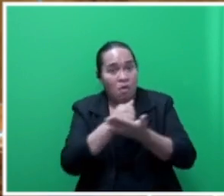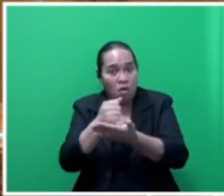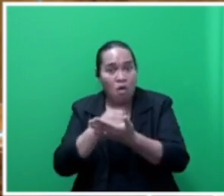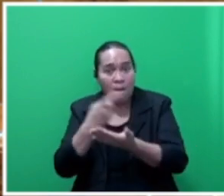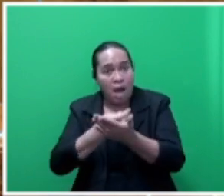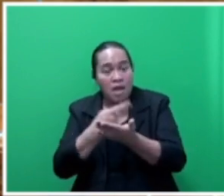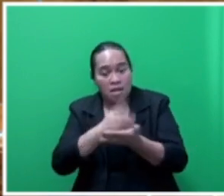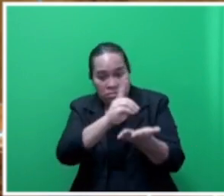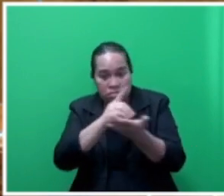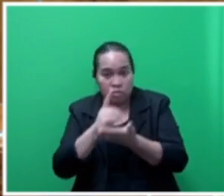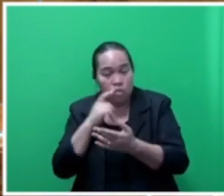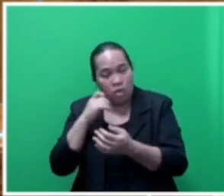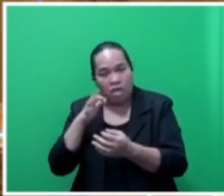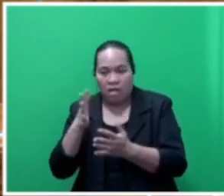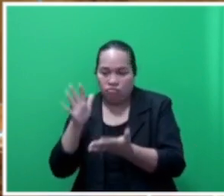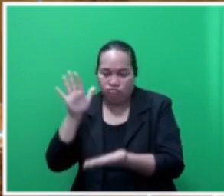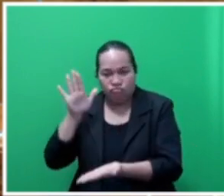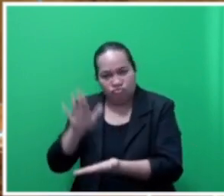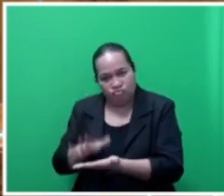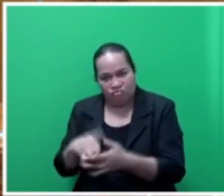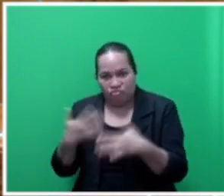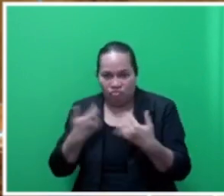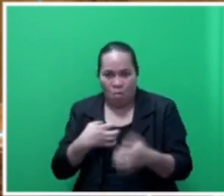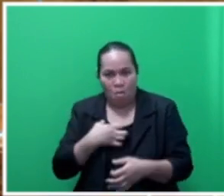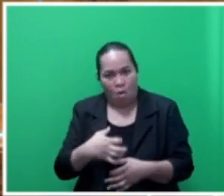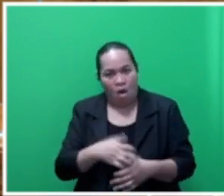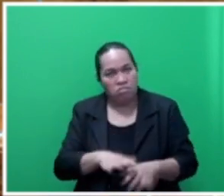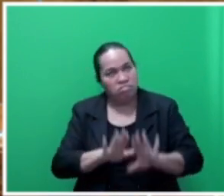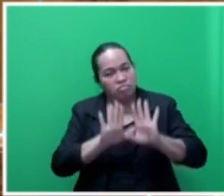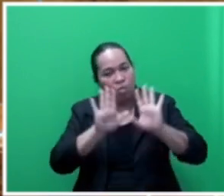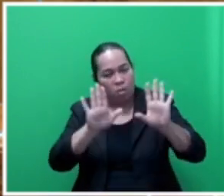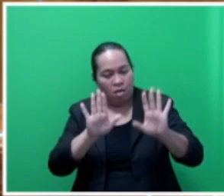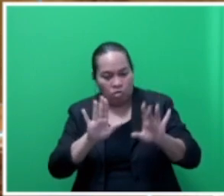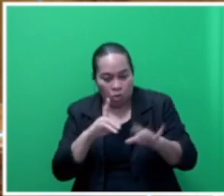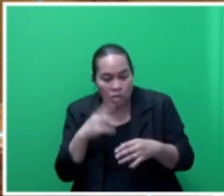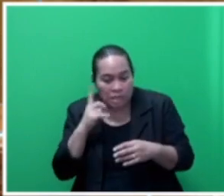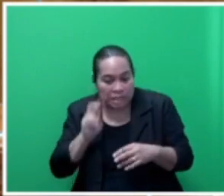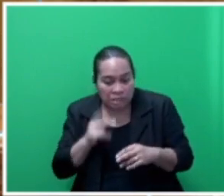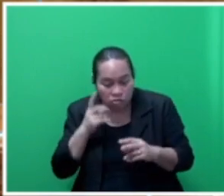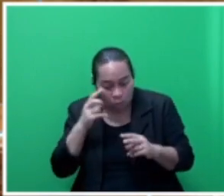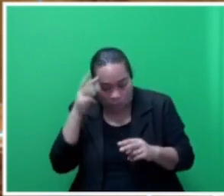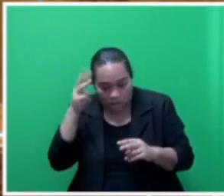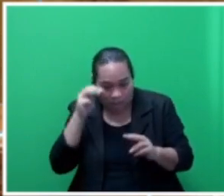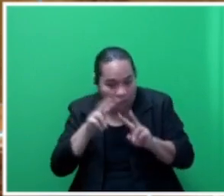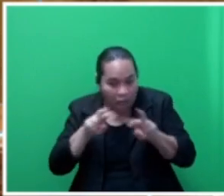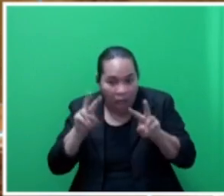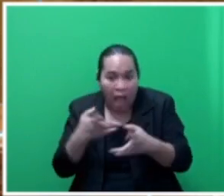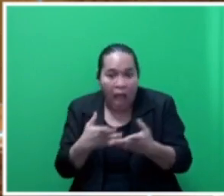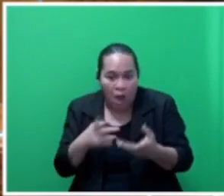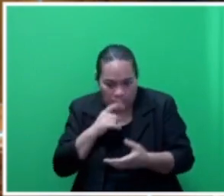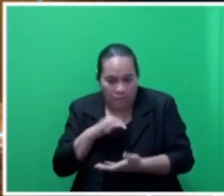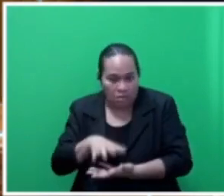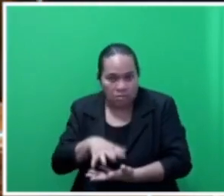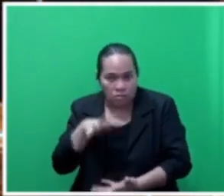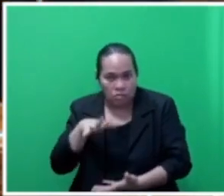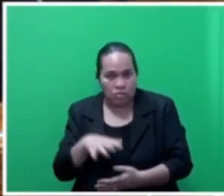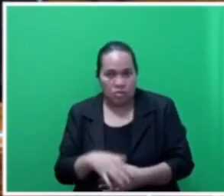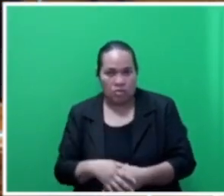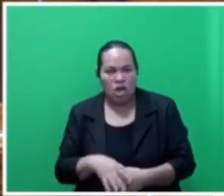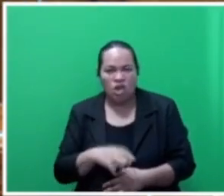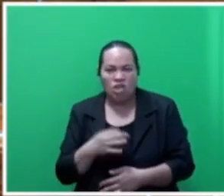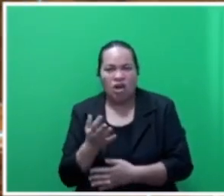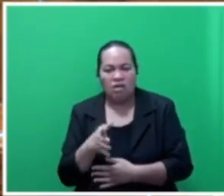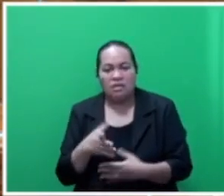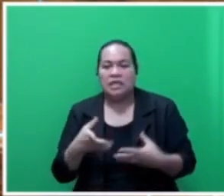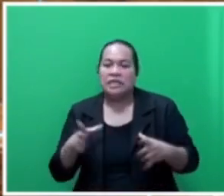other sources. Therefore, the government should ensure that funds are used in the most productive manner rather than the handout of